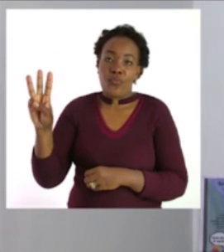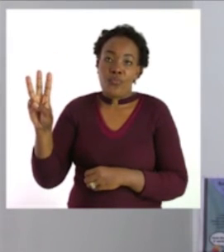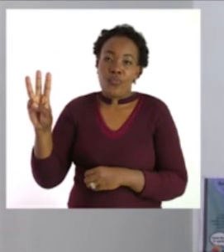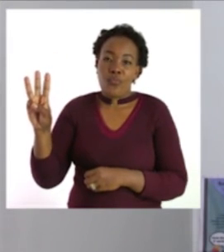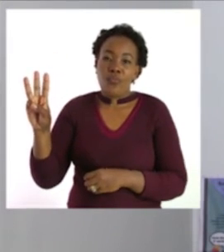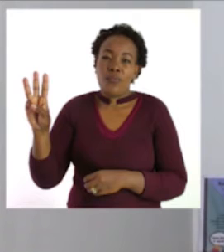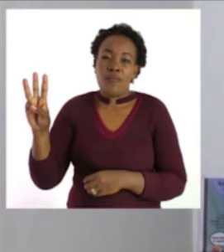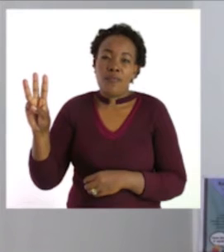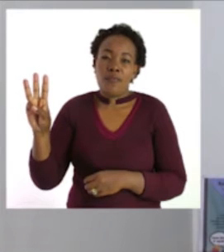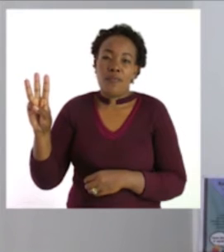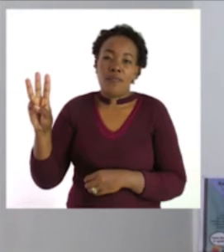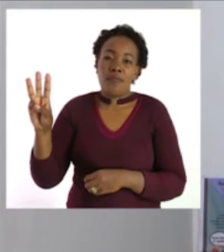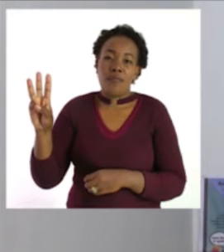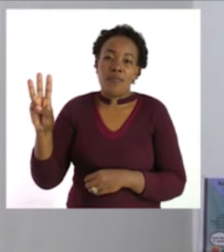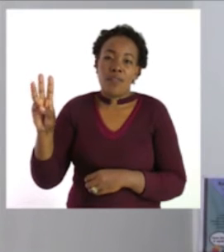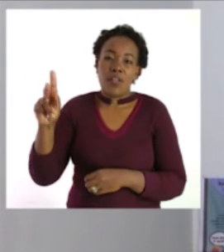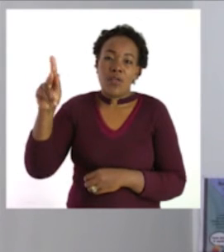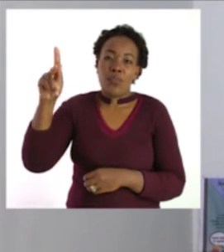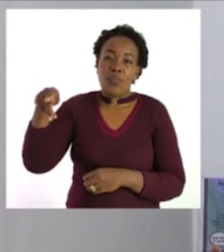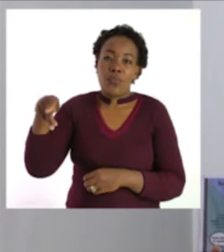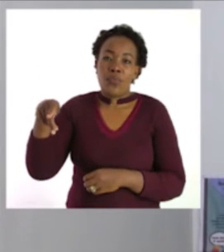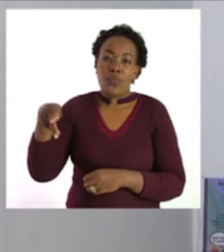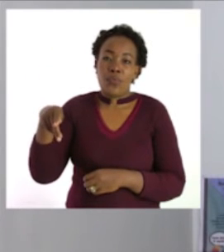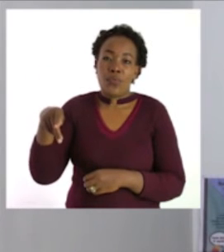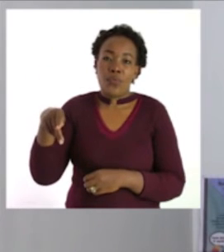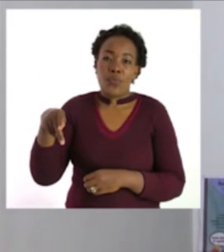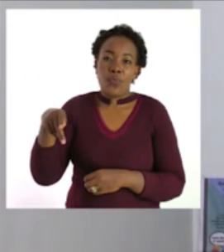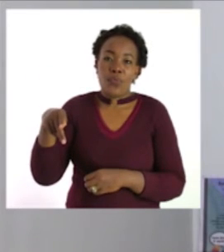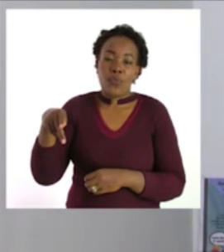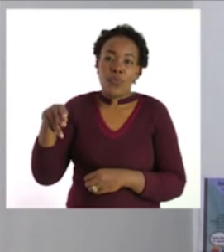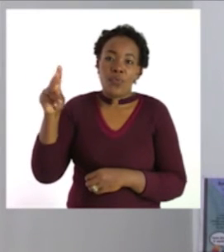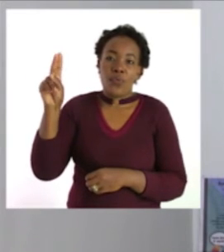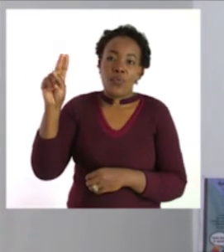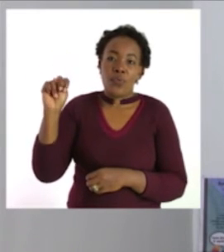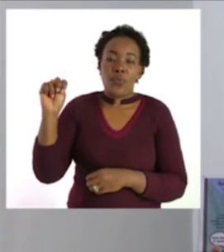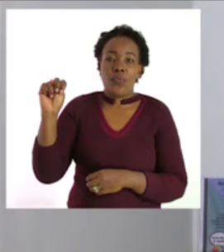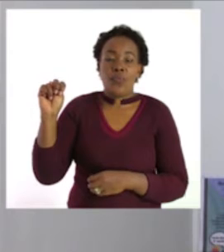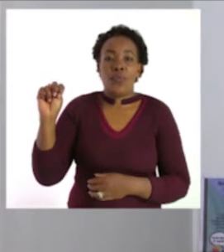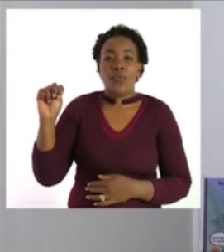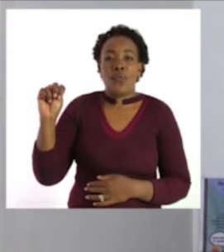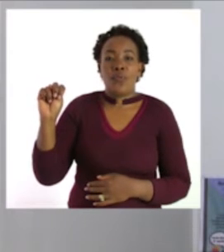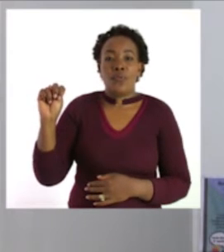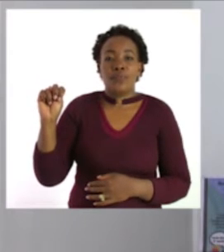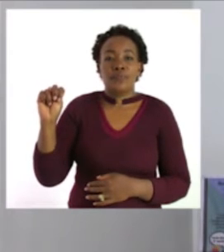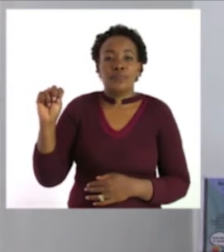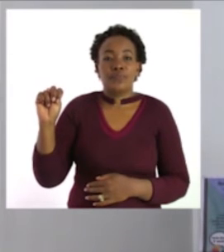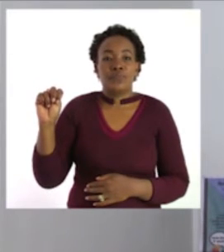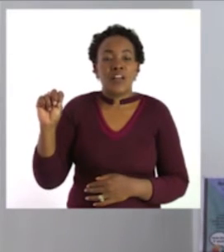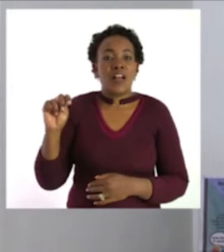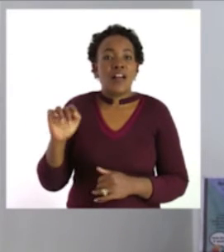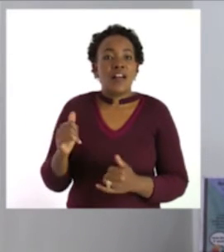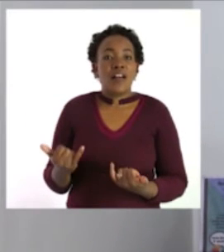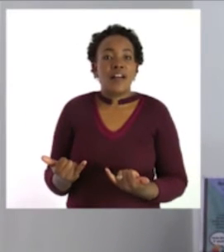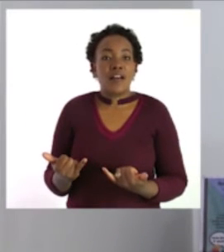And P. This is P. Then N. Okay. So